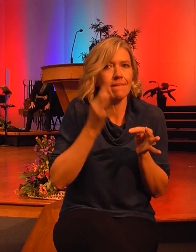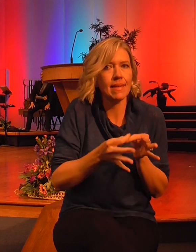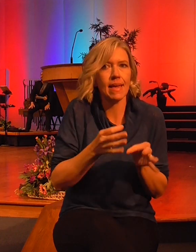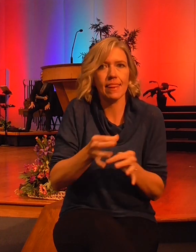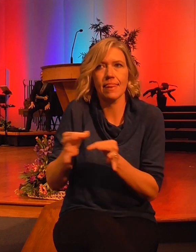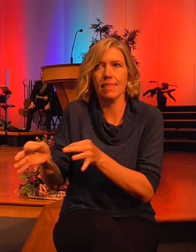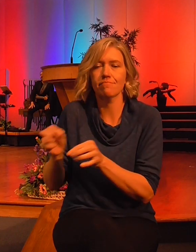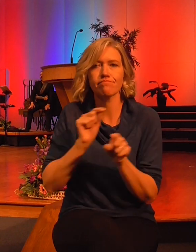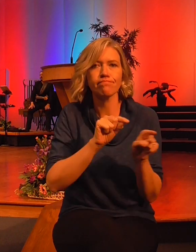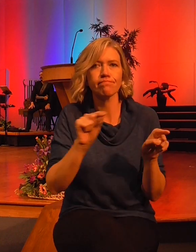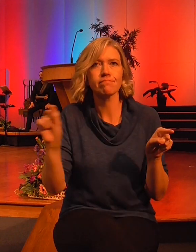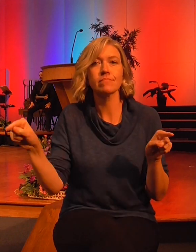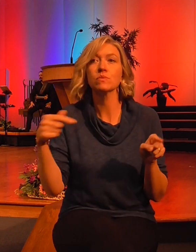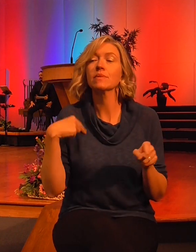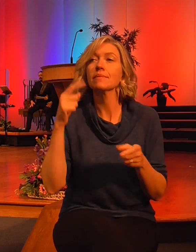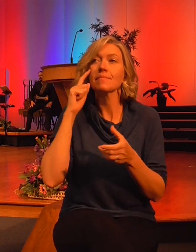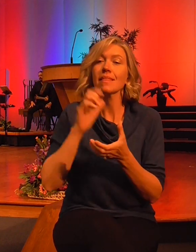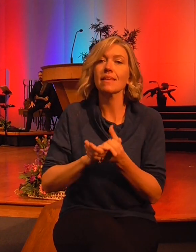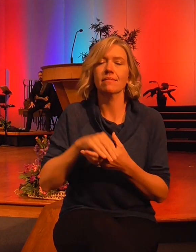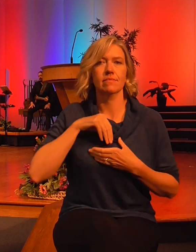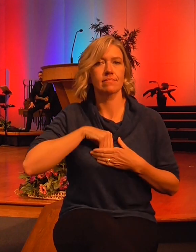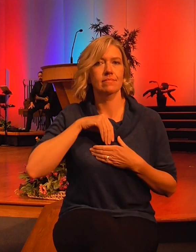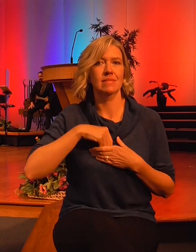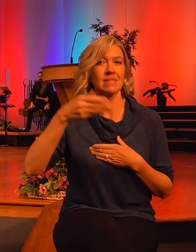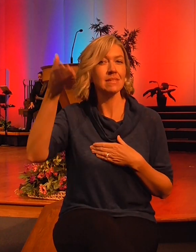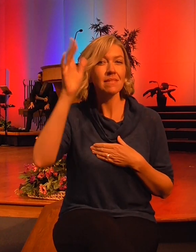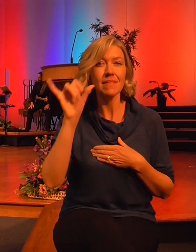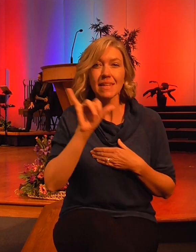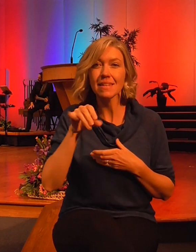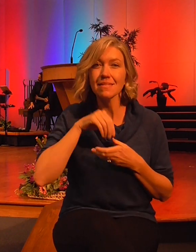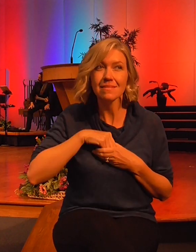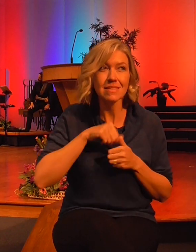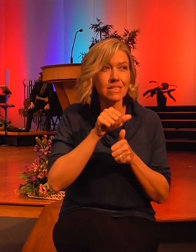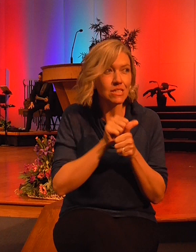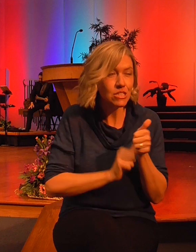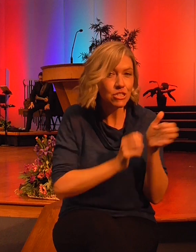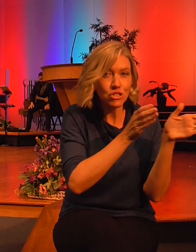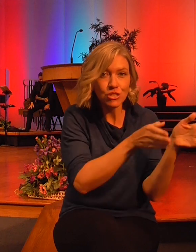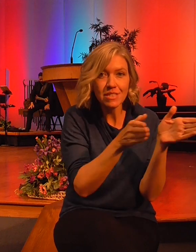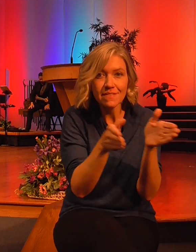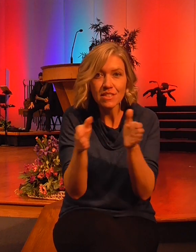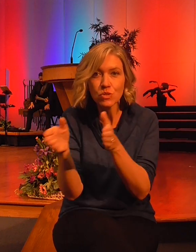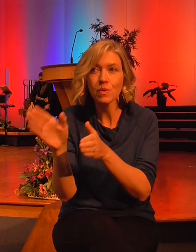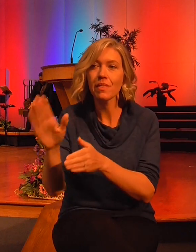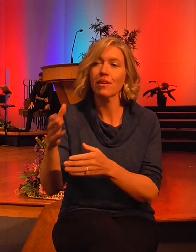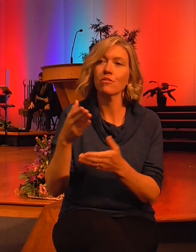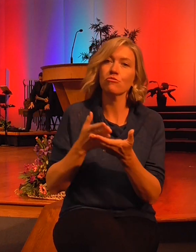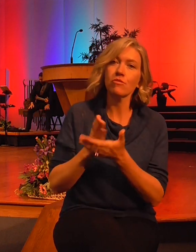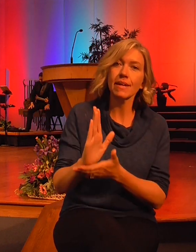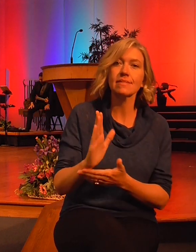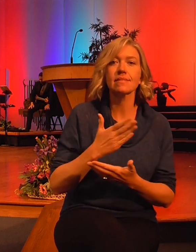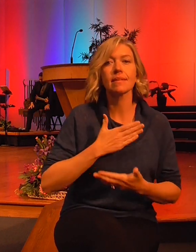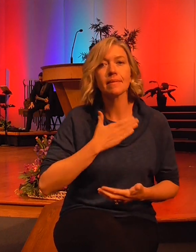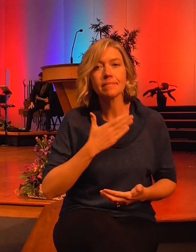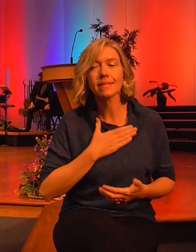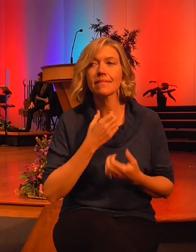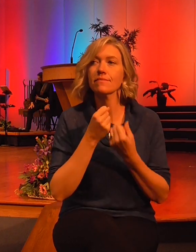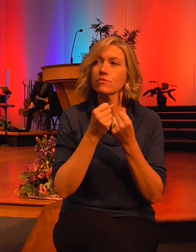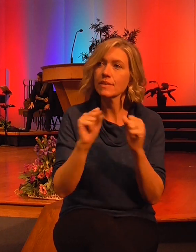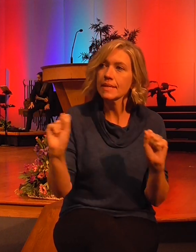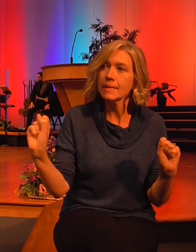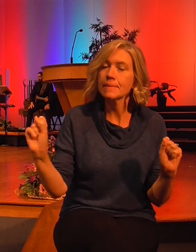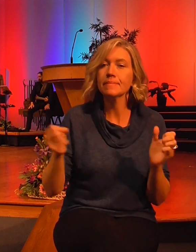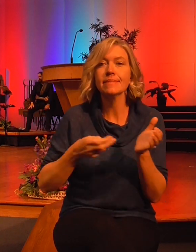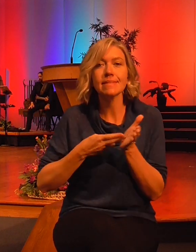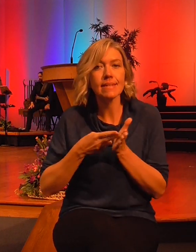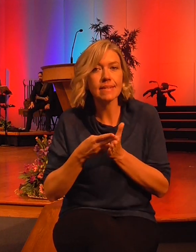believe in the inherent divinity in each and every individual and their right to happiness, to freedom, to dignity, and to